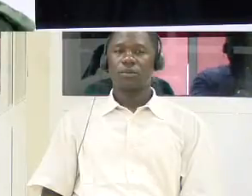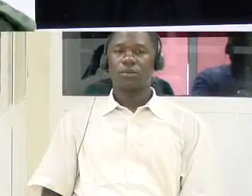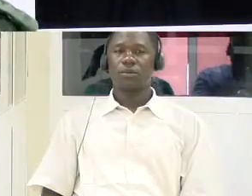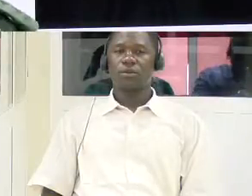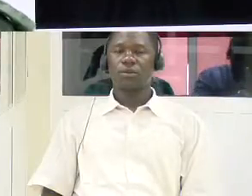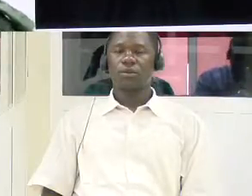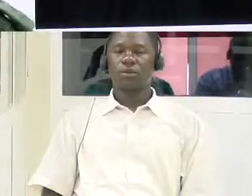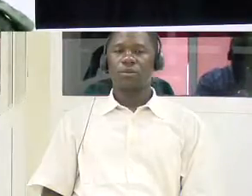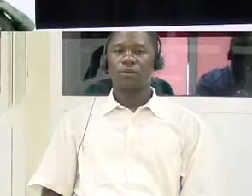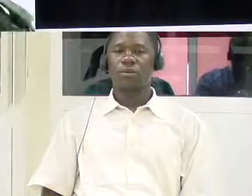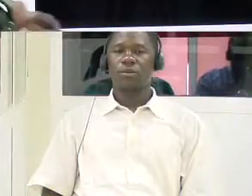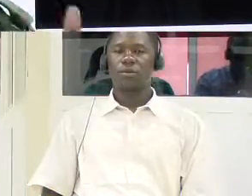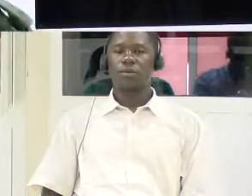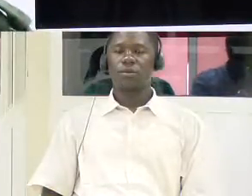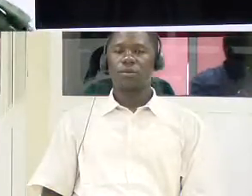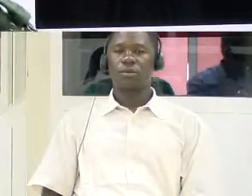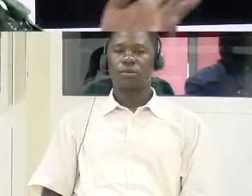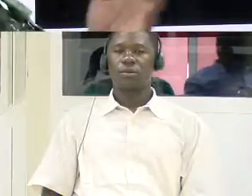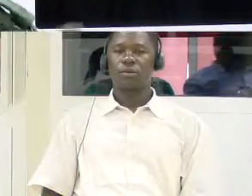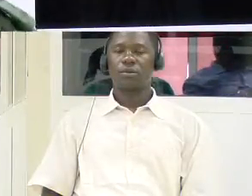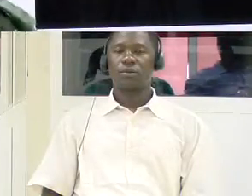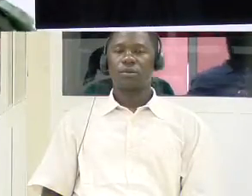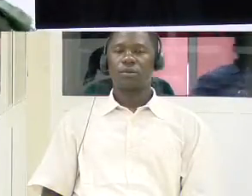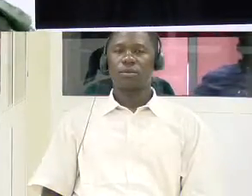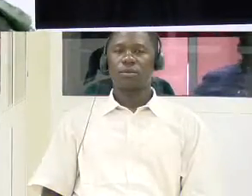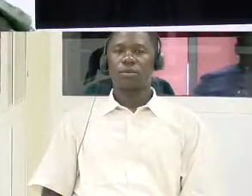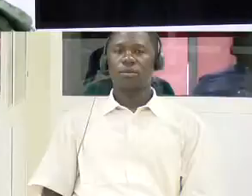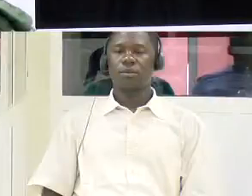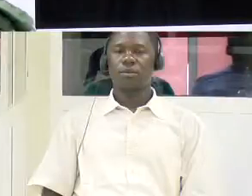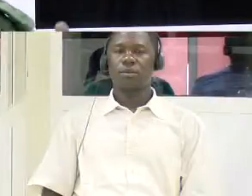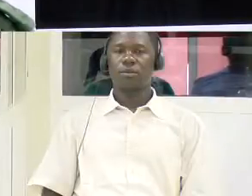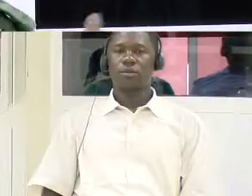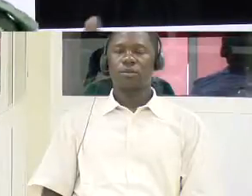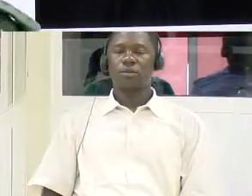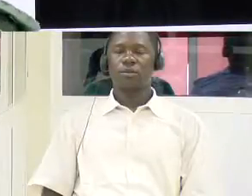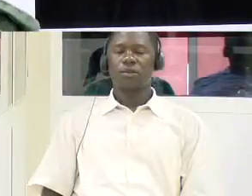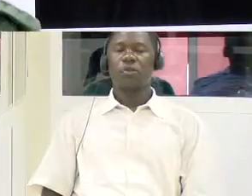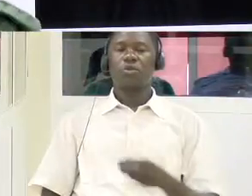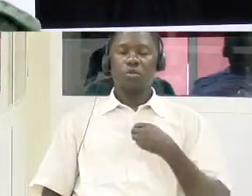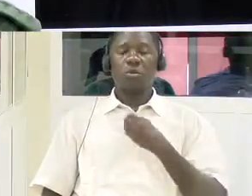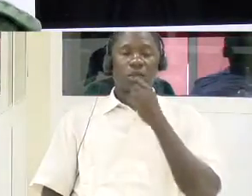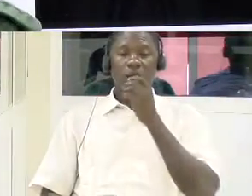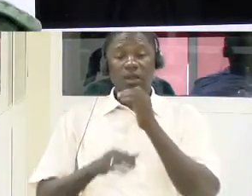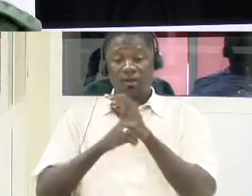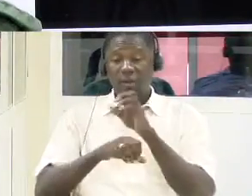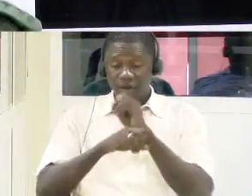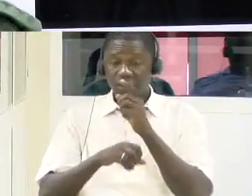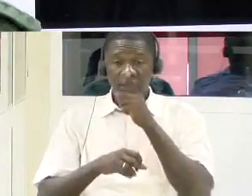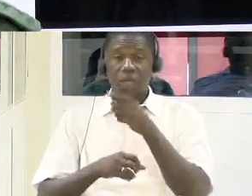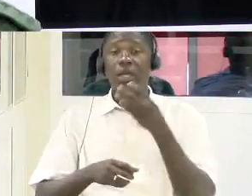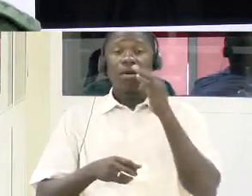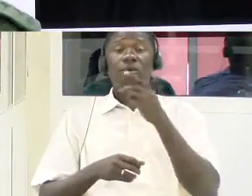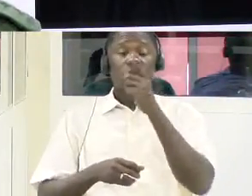one. Somebody is like all of us together, other putting on half-tan, other putting on suit, other putting on other clothes, but we are